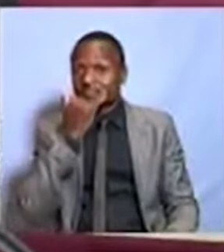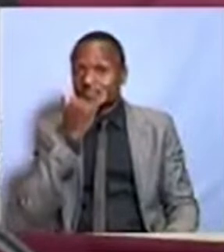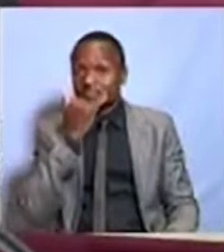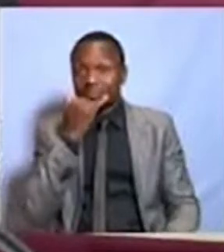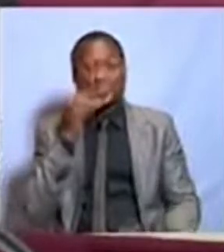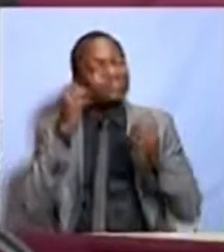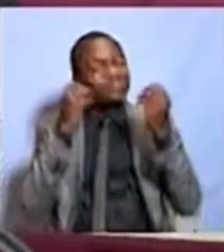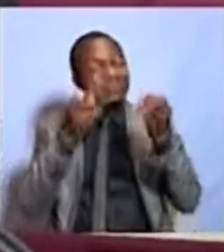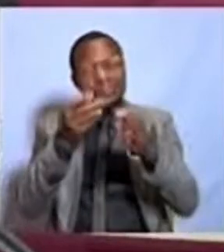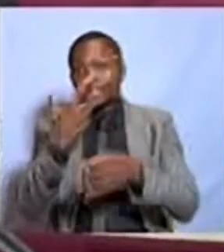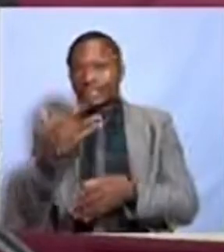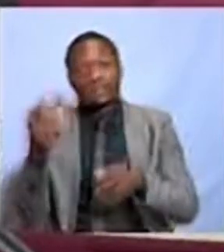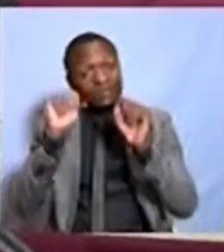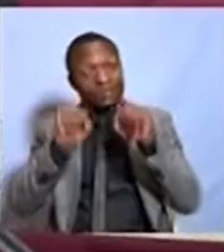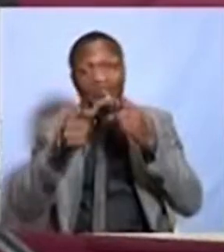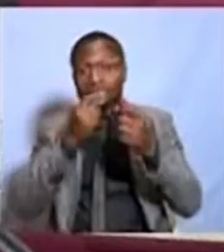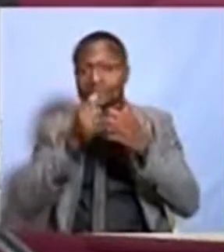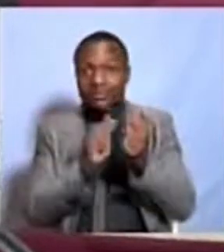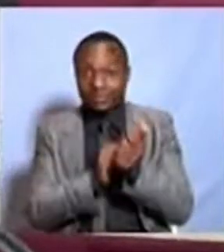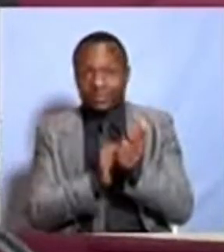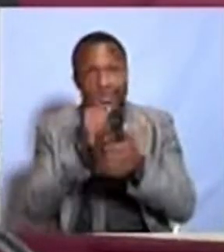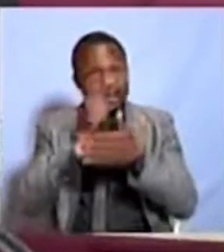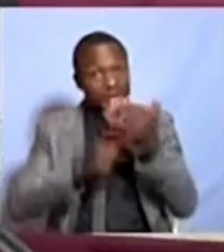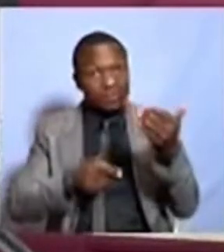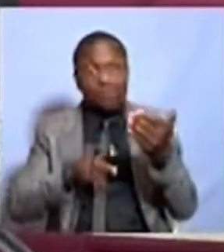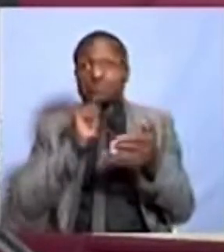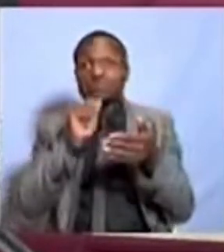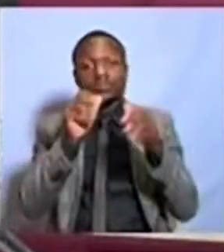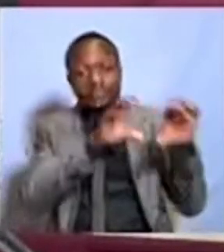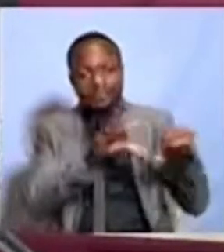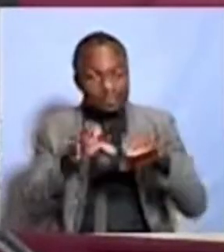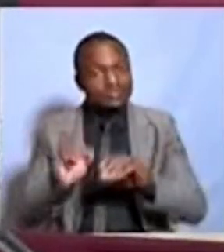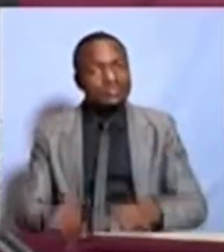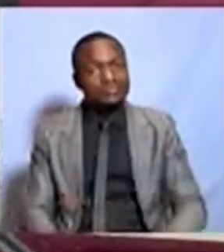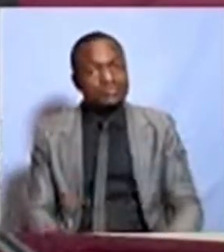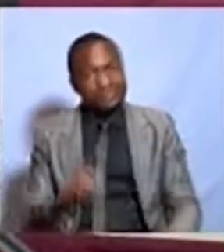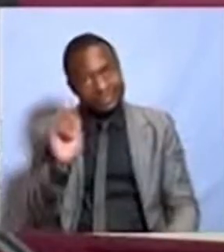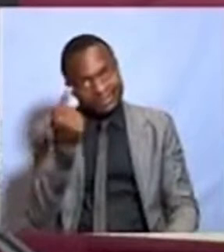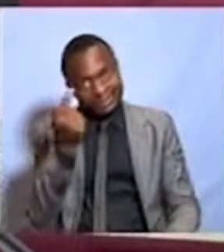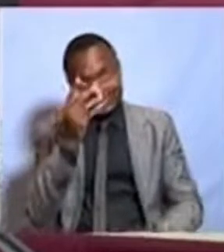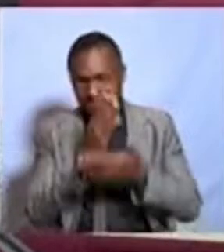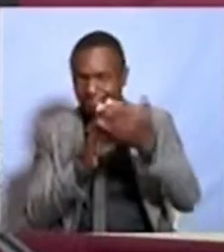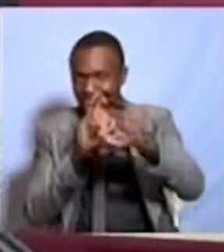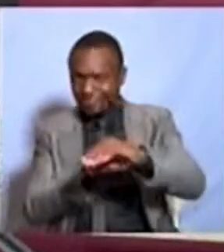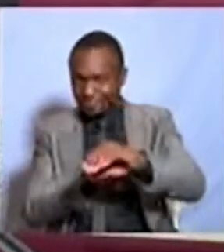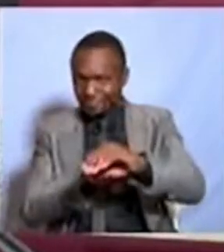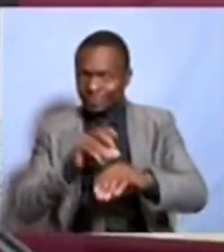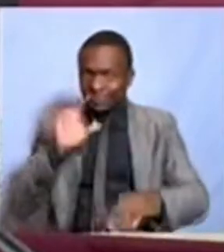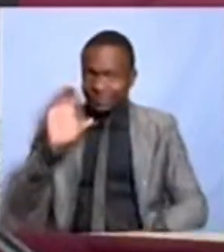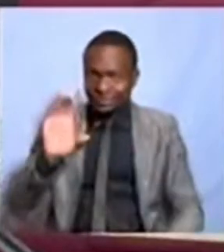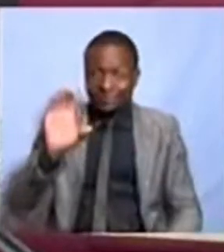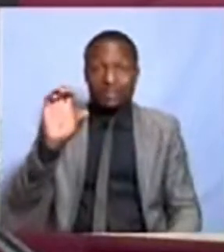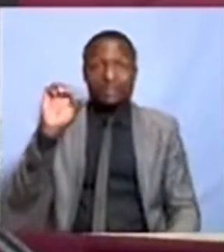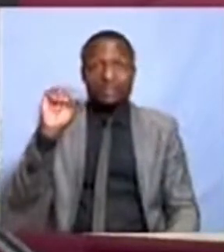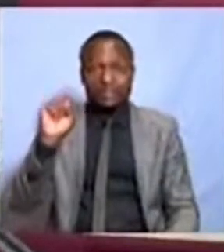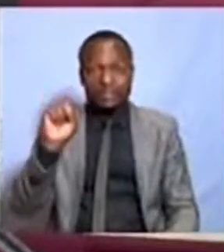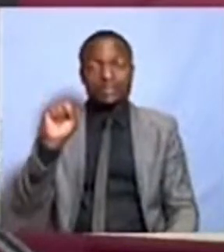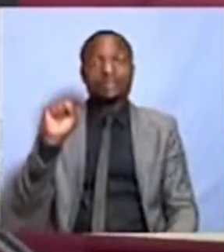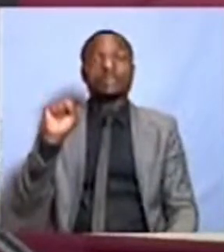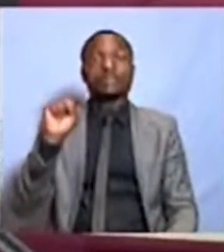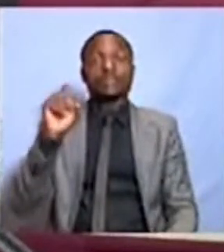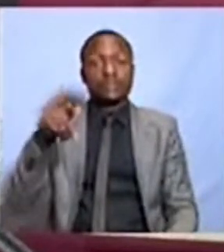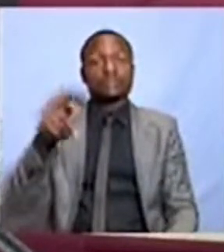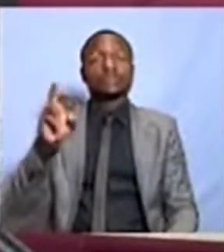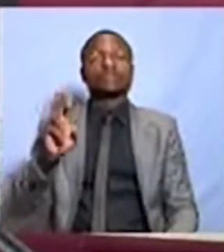are so many things that we can speak to what we haven't done. Firstly, sometimes CSOs feel like this is just